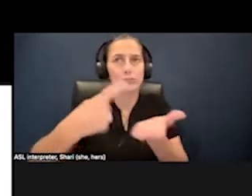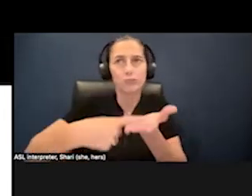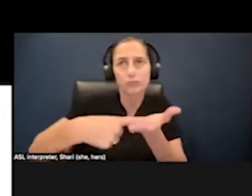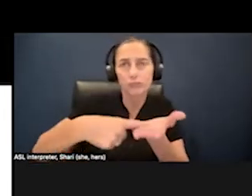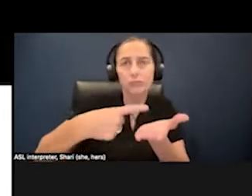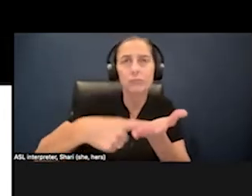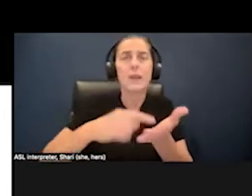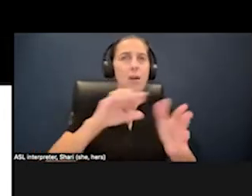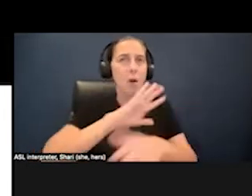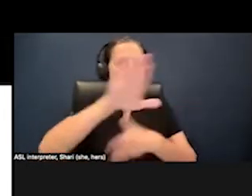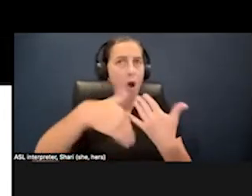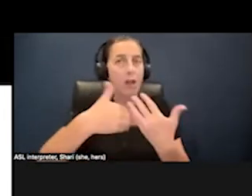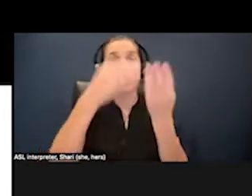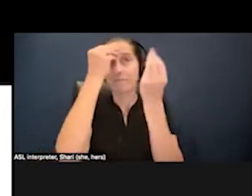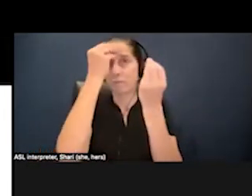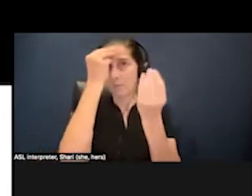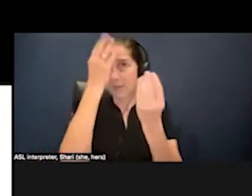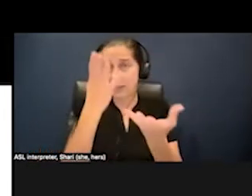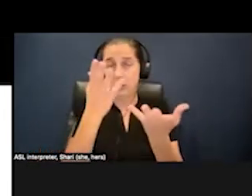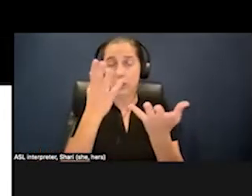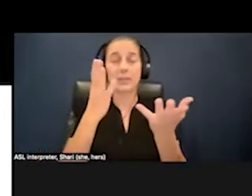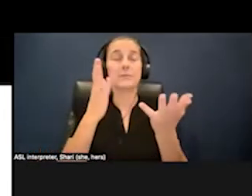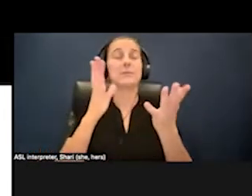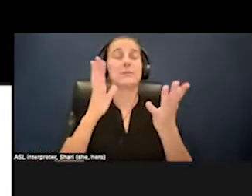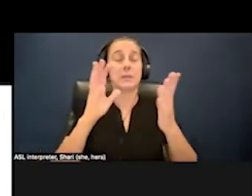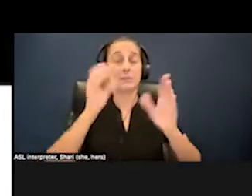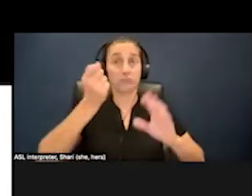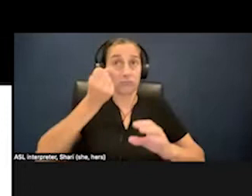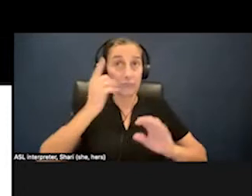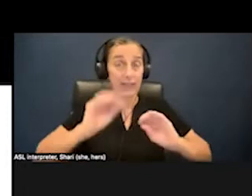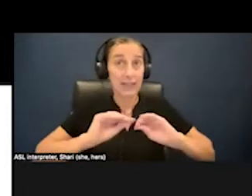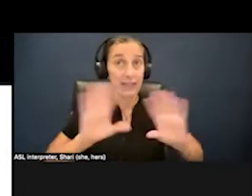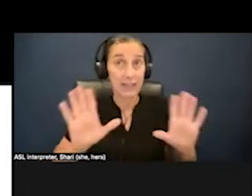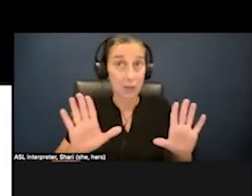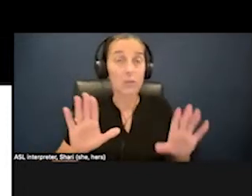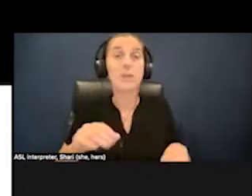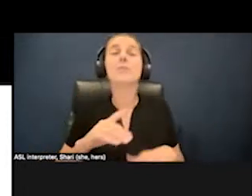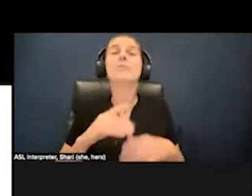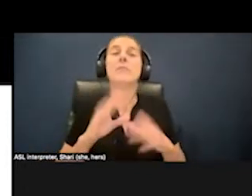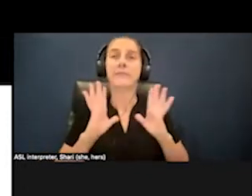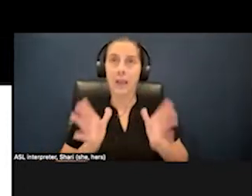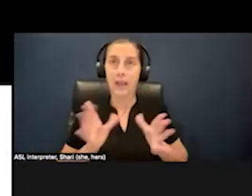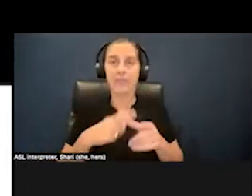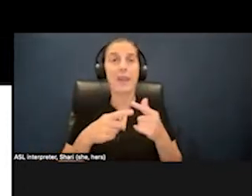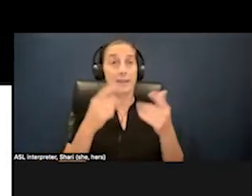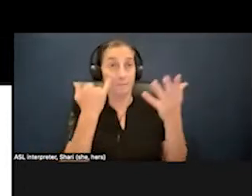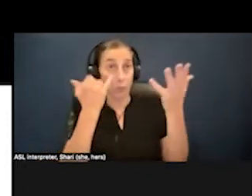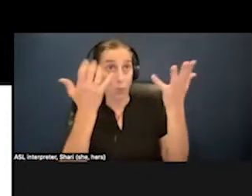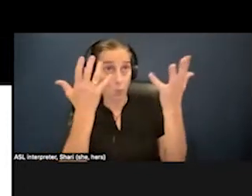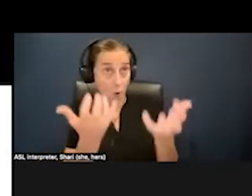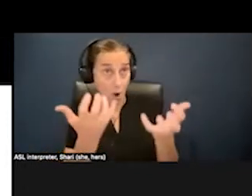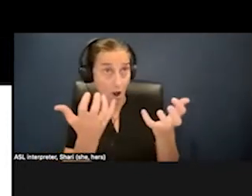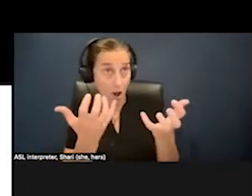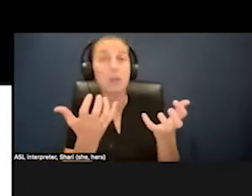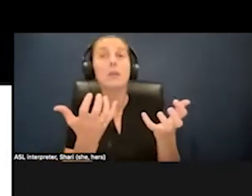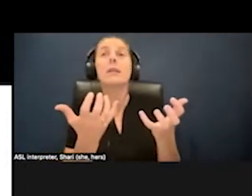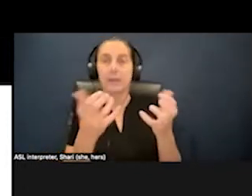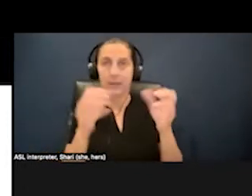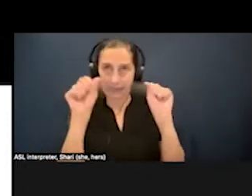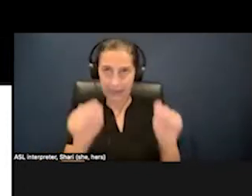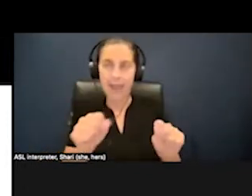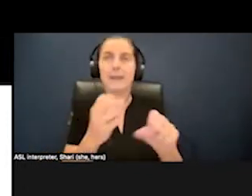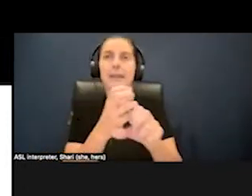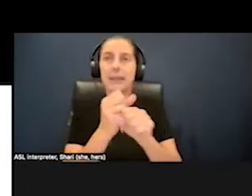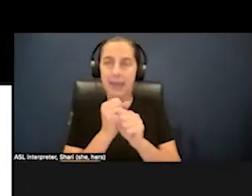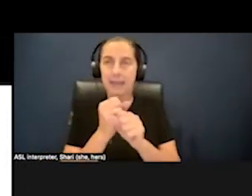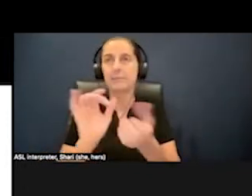from there, you will be able to receive gender affirming hormone therapy. That means there's no required